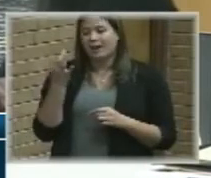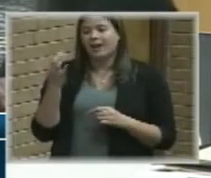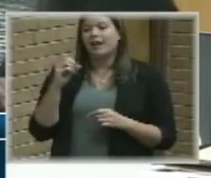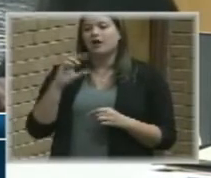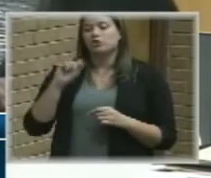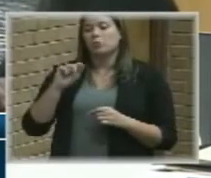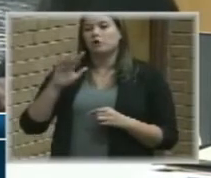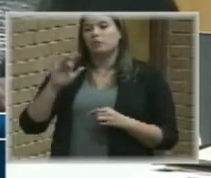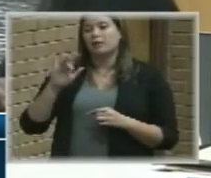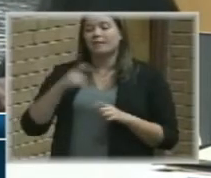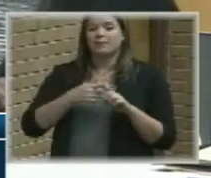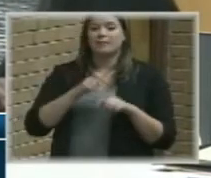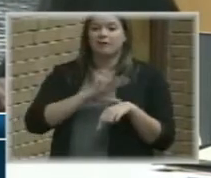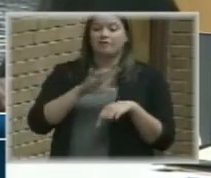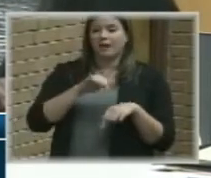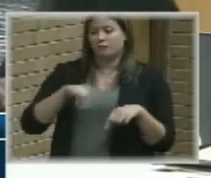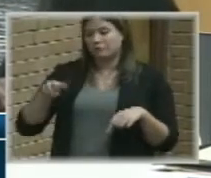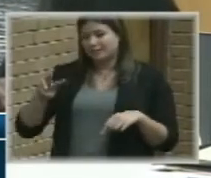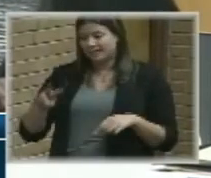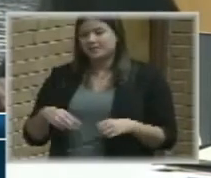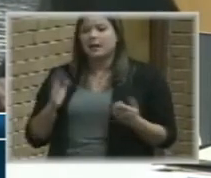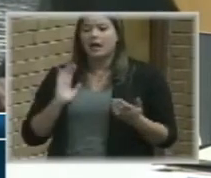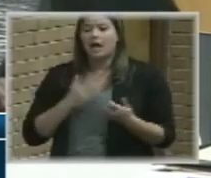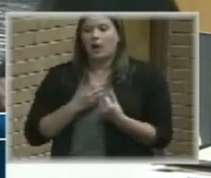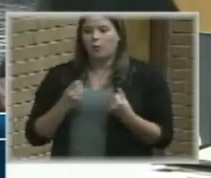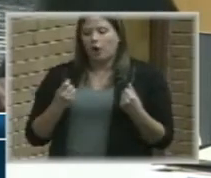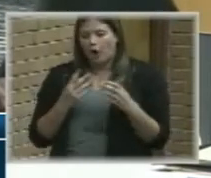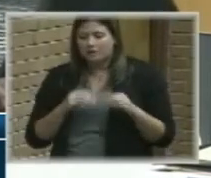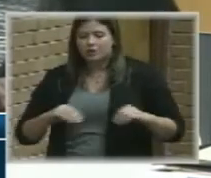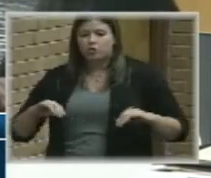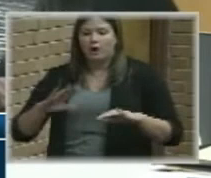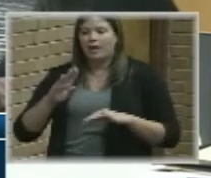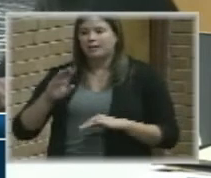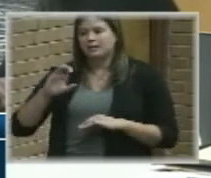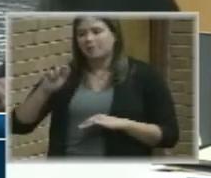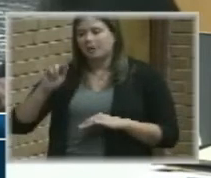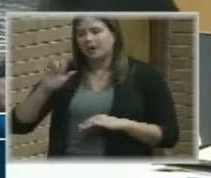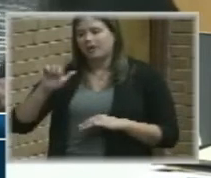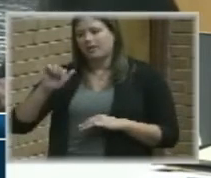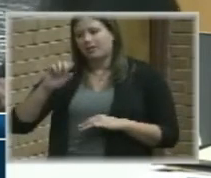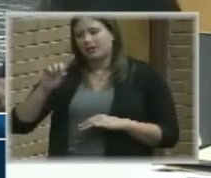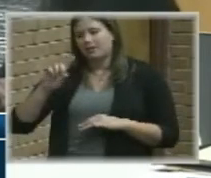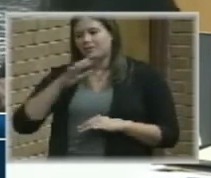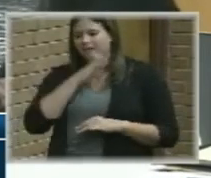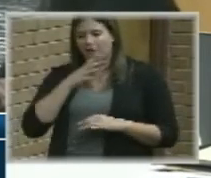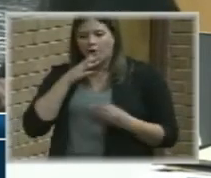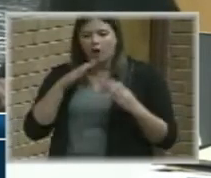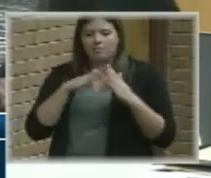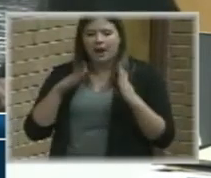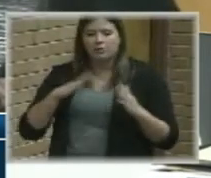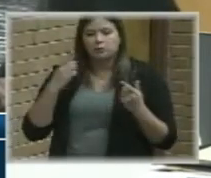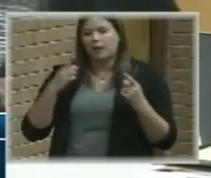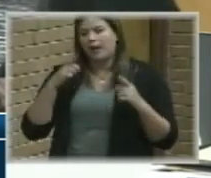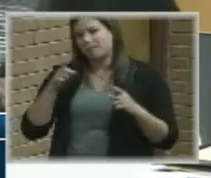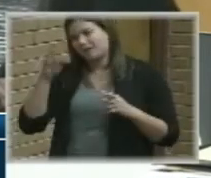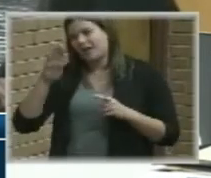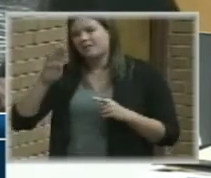p.m. Our Haunted Grounds at the Buckland Farmhouse will take place again at the Buckland